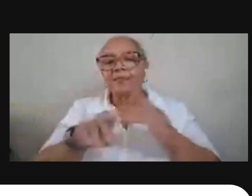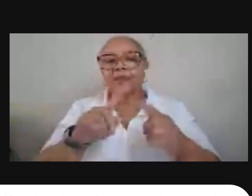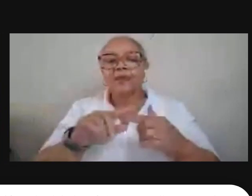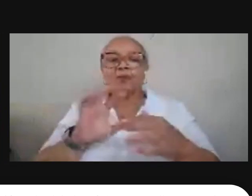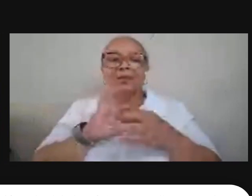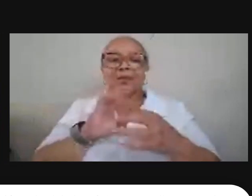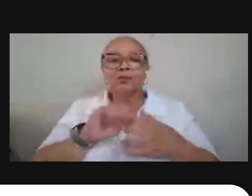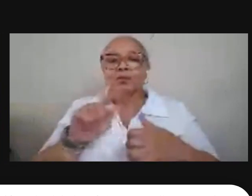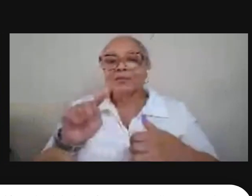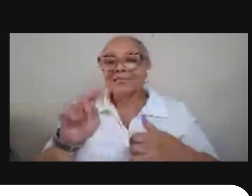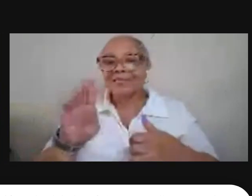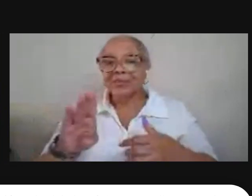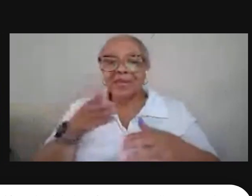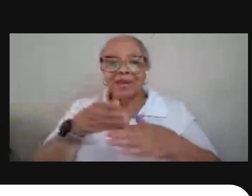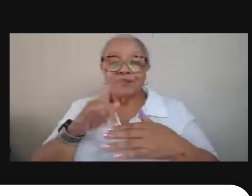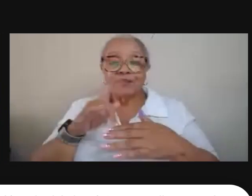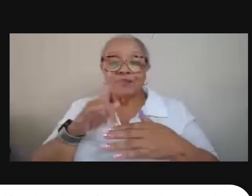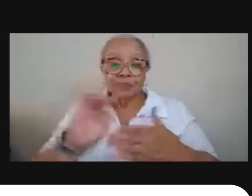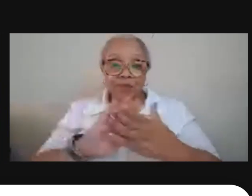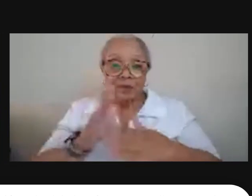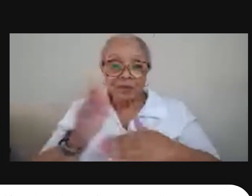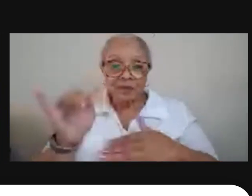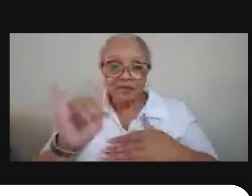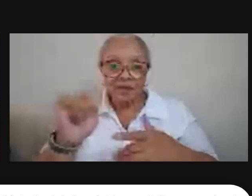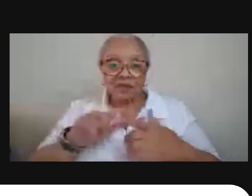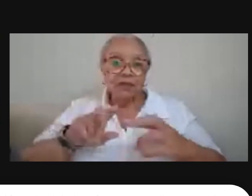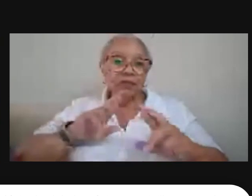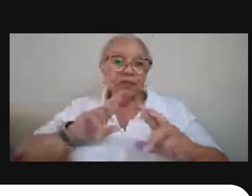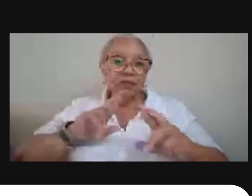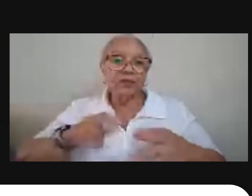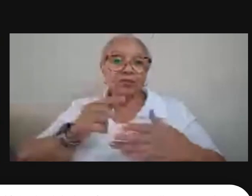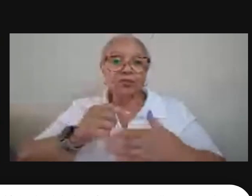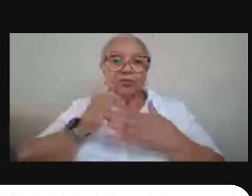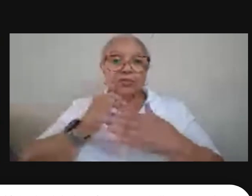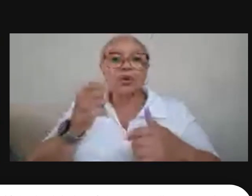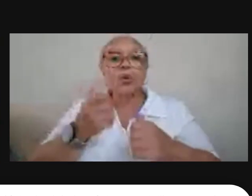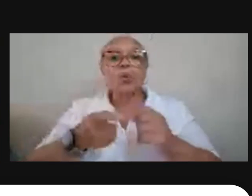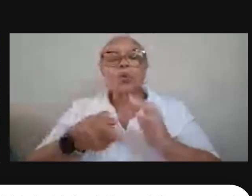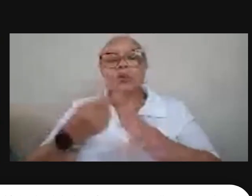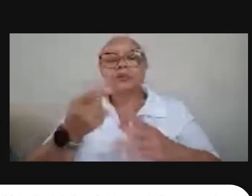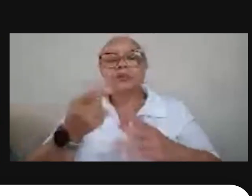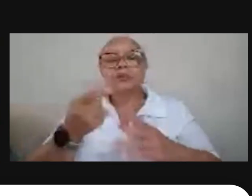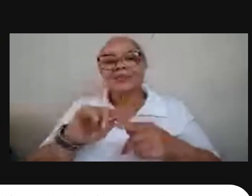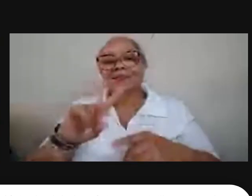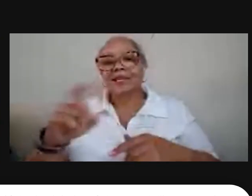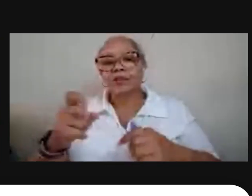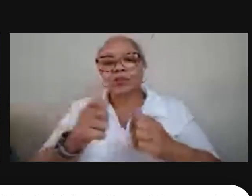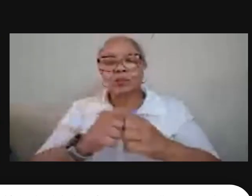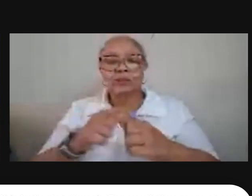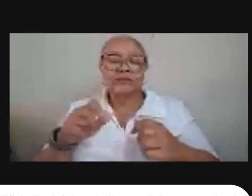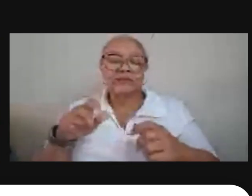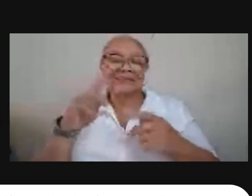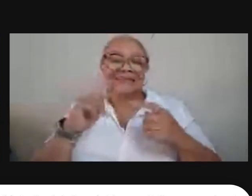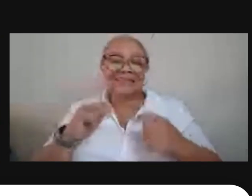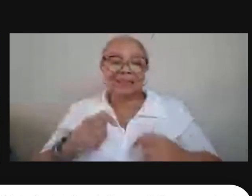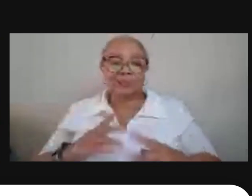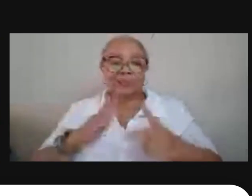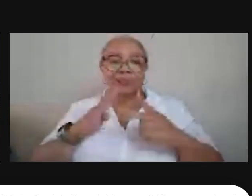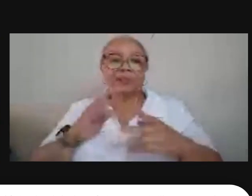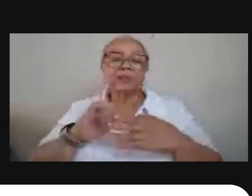to response to treatment once someone is diagnosed with TB. So we rely on